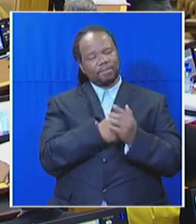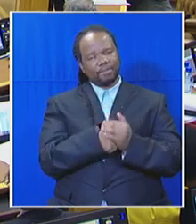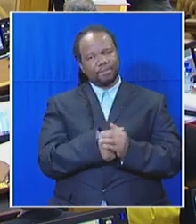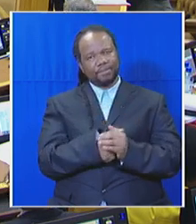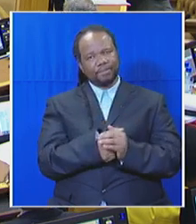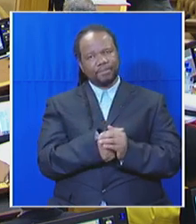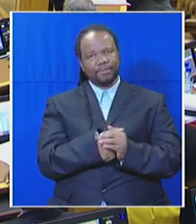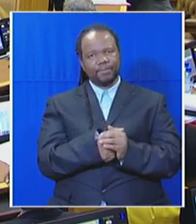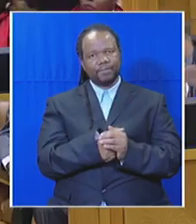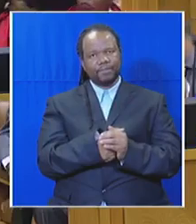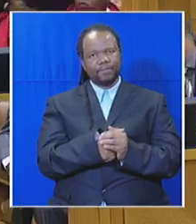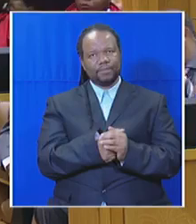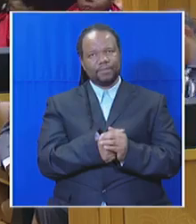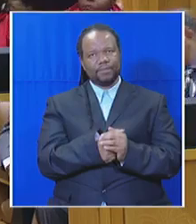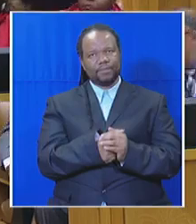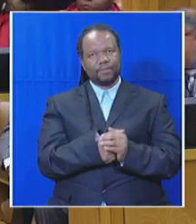kanjani.